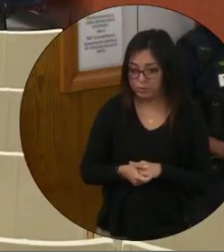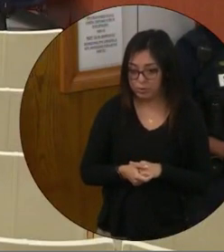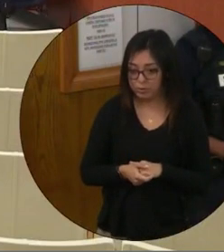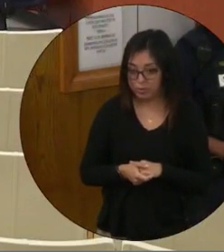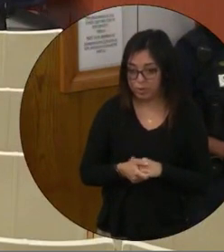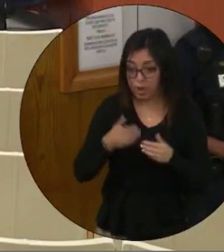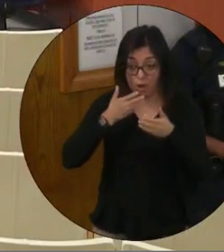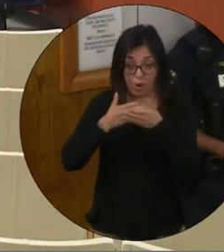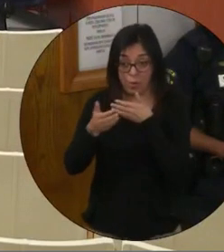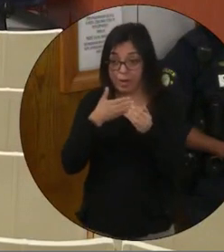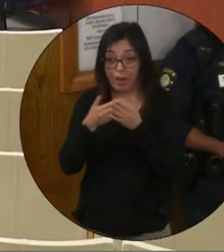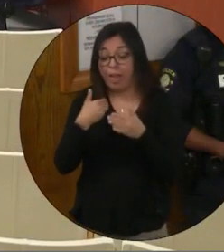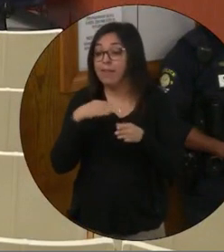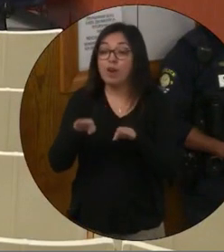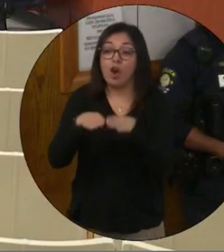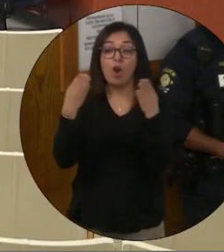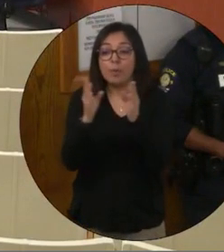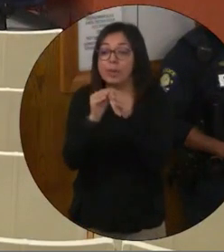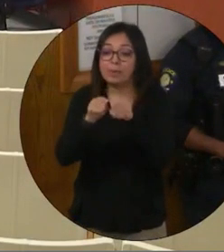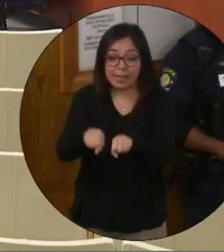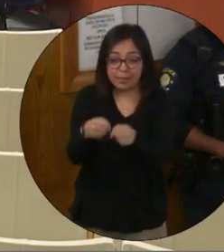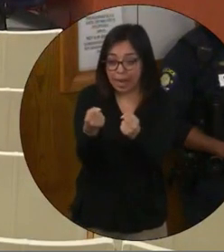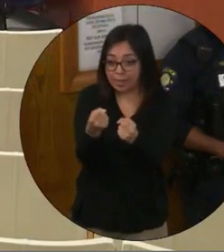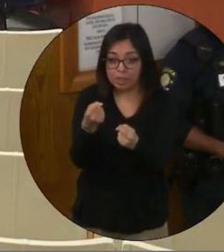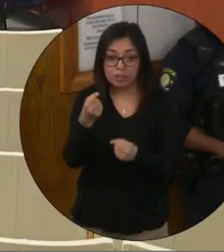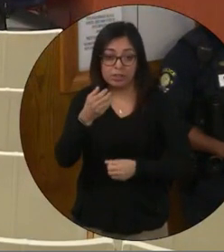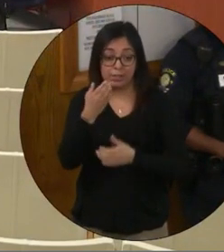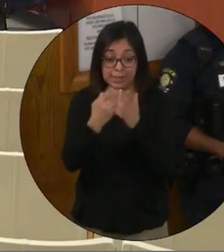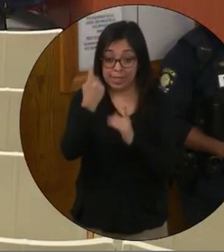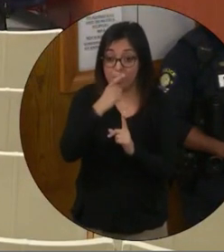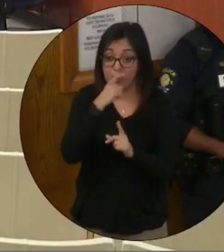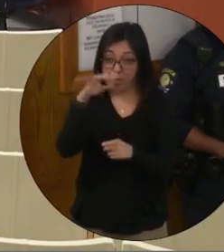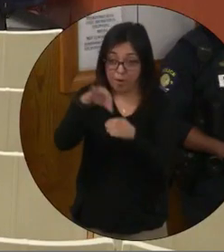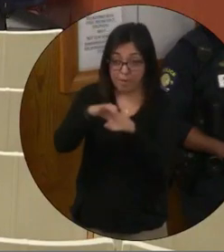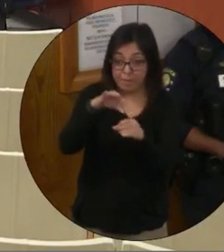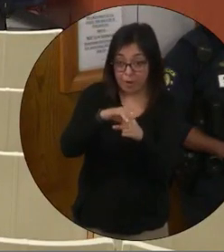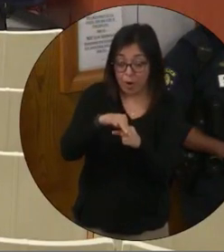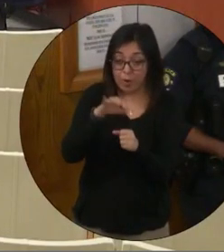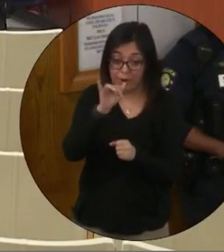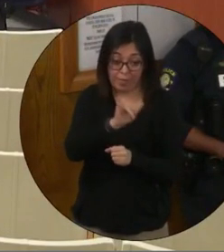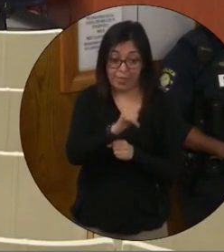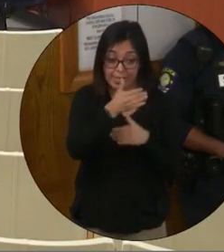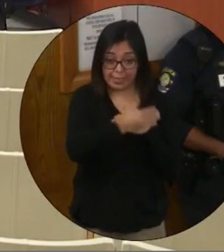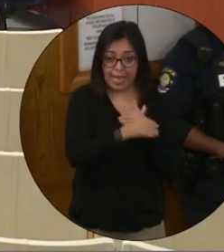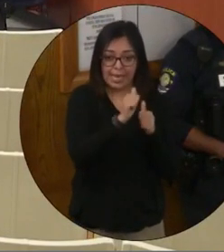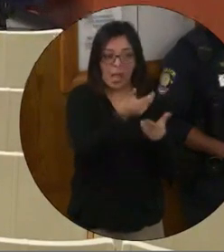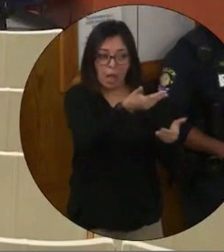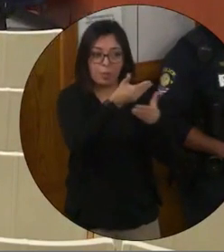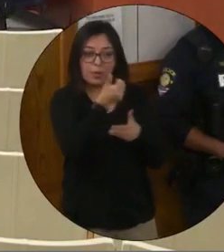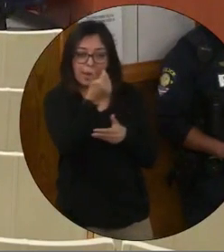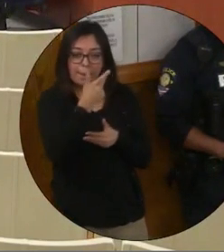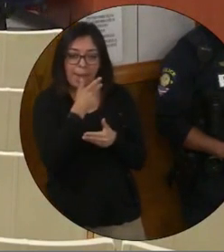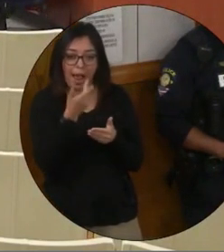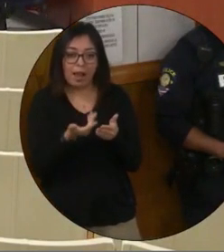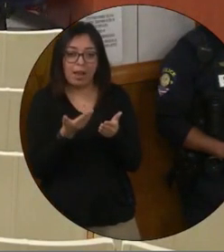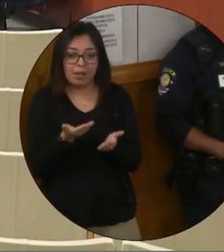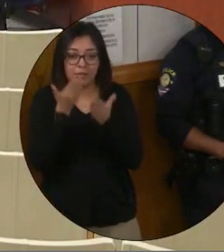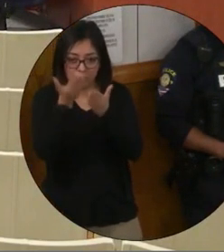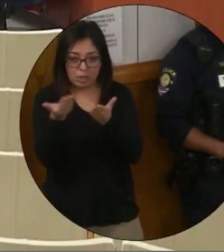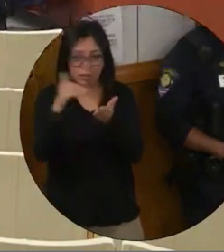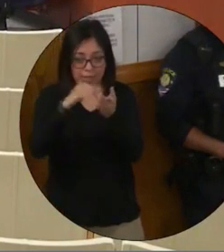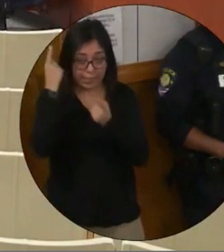Regardless of whether or not there was an open meeting violation, somebody that voted in the prevailing side can bring back a motion for reconsideration.